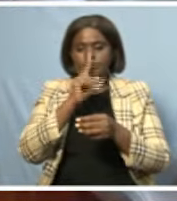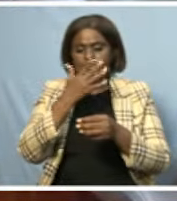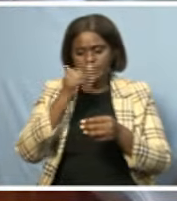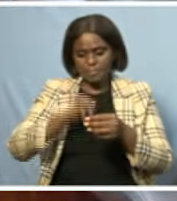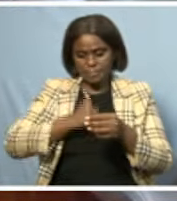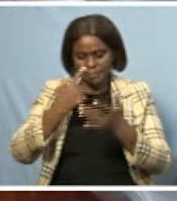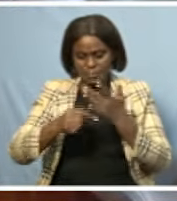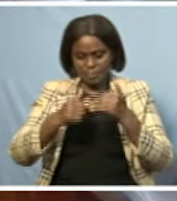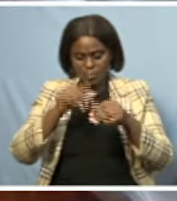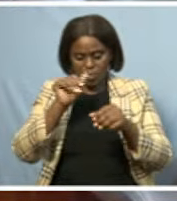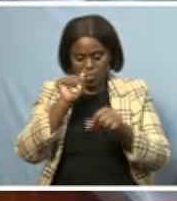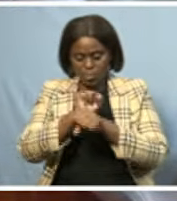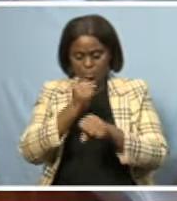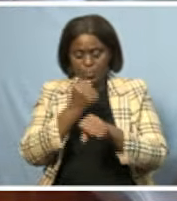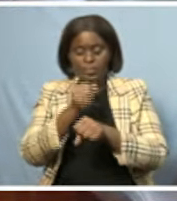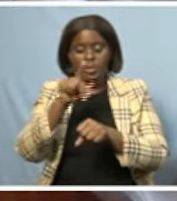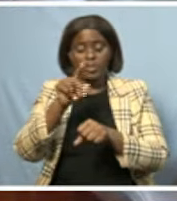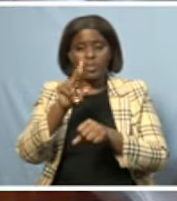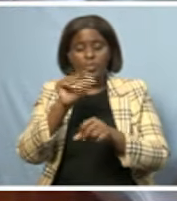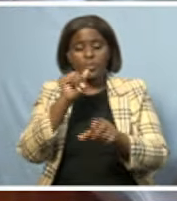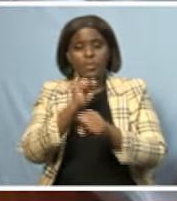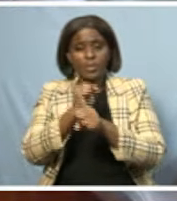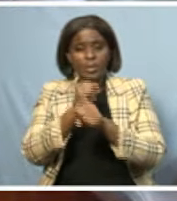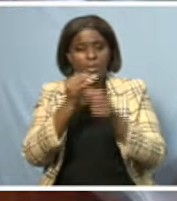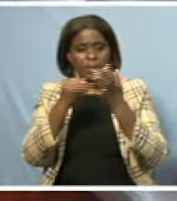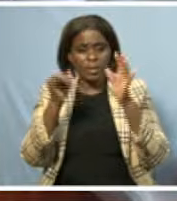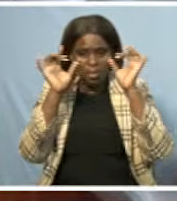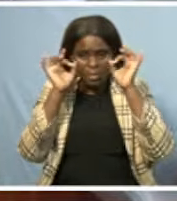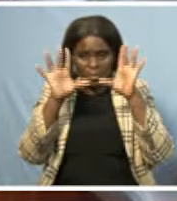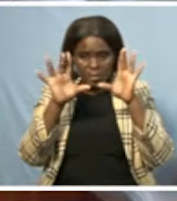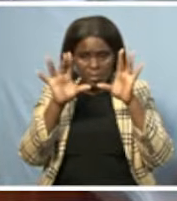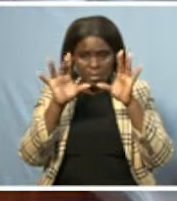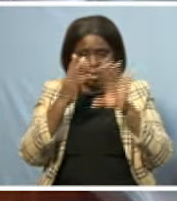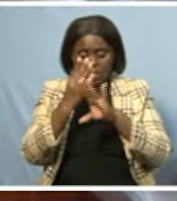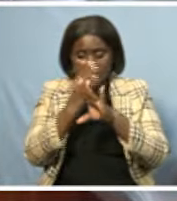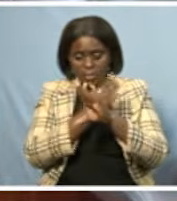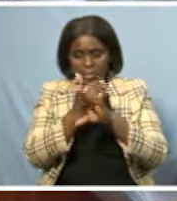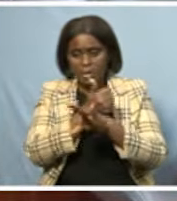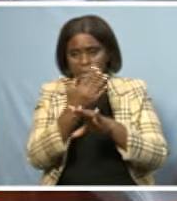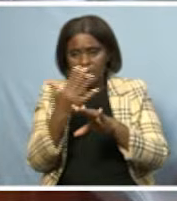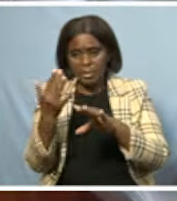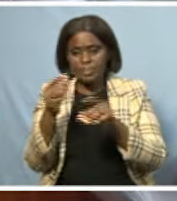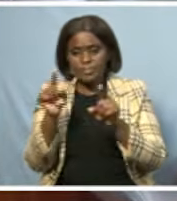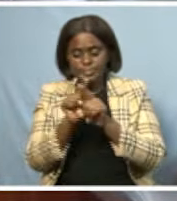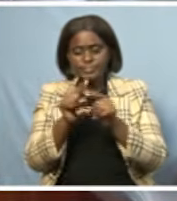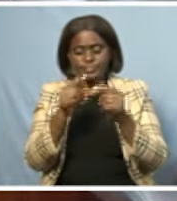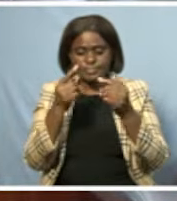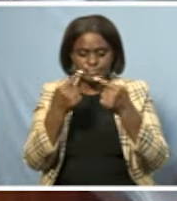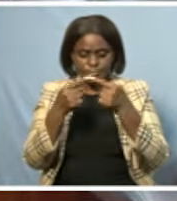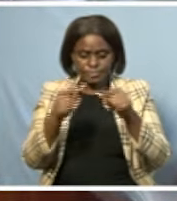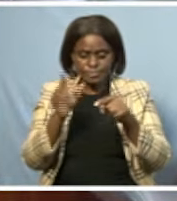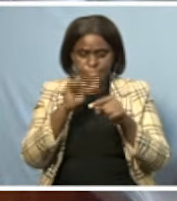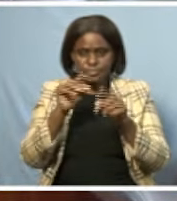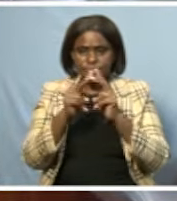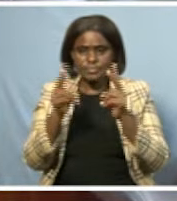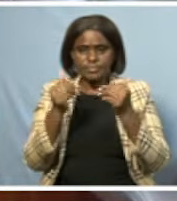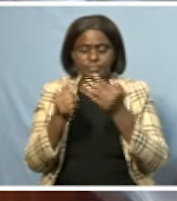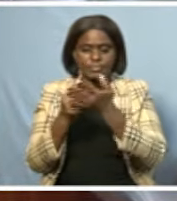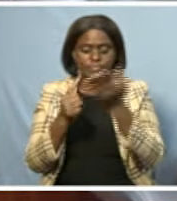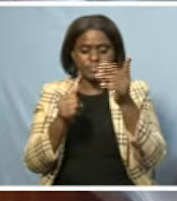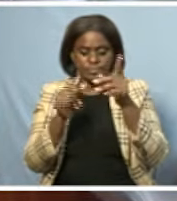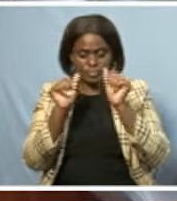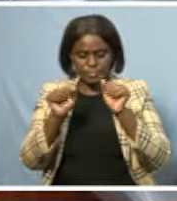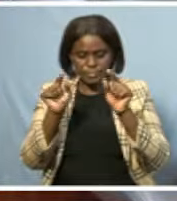be proactive, identify the risks before anything happens, so that you